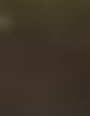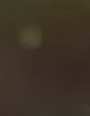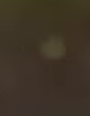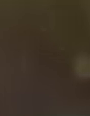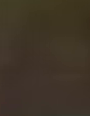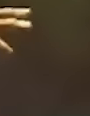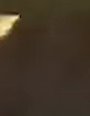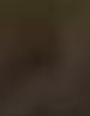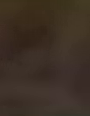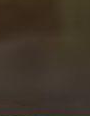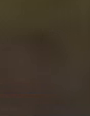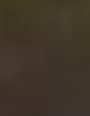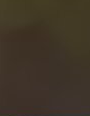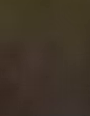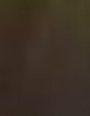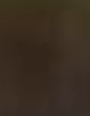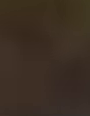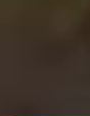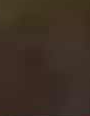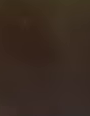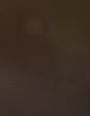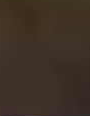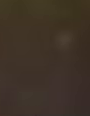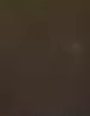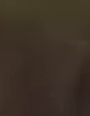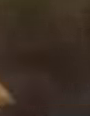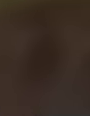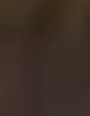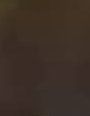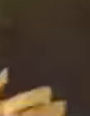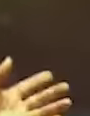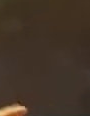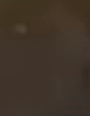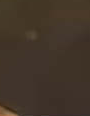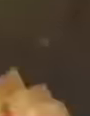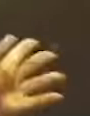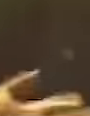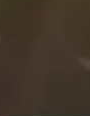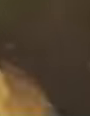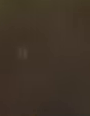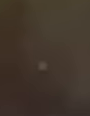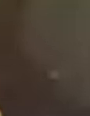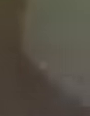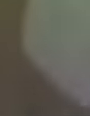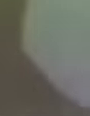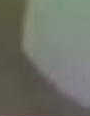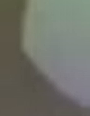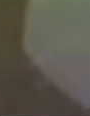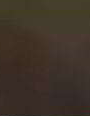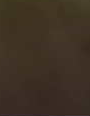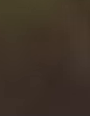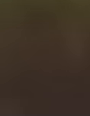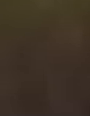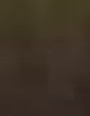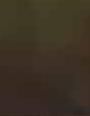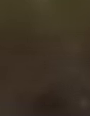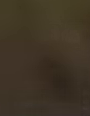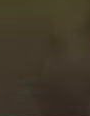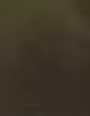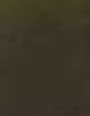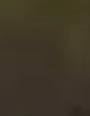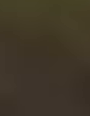The average believer's prayer life is shrouded in mysteries, full of haziness and lack of understanding. We